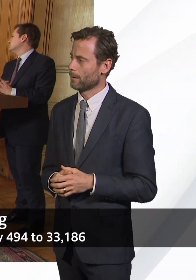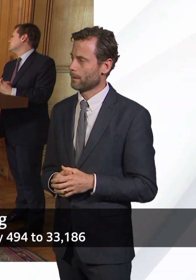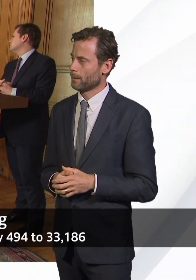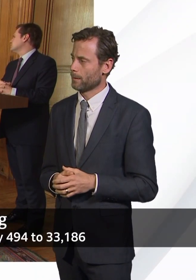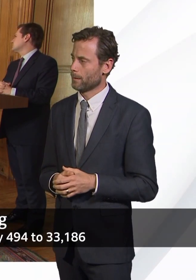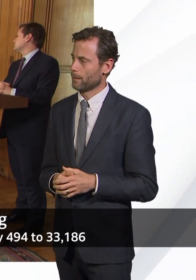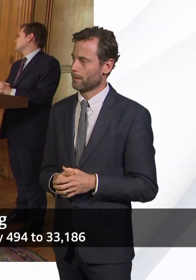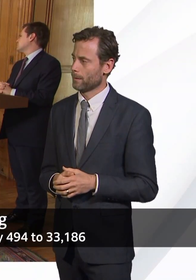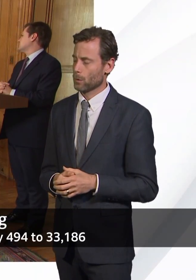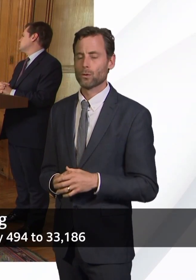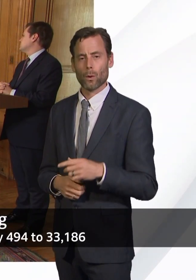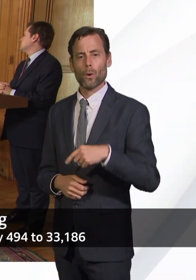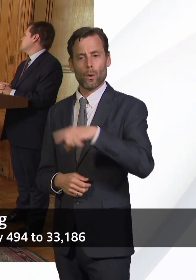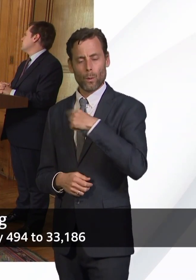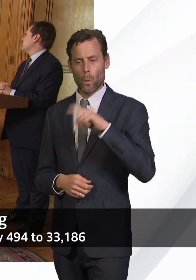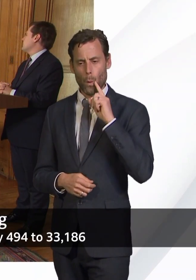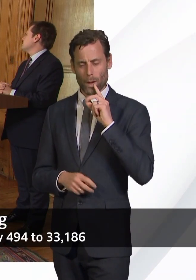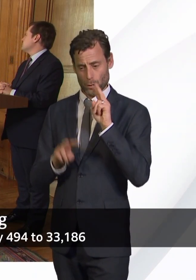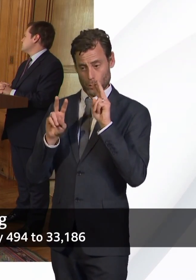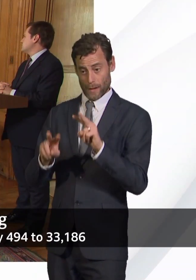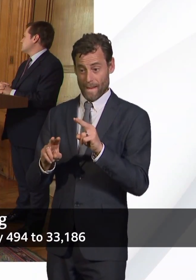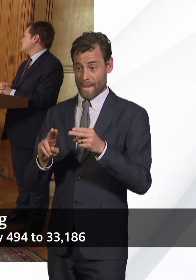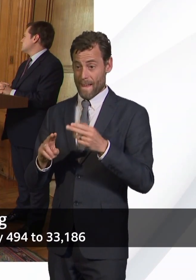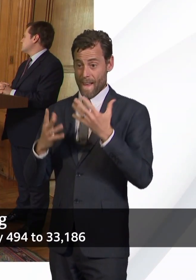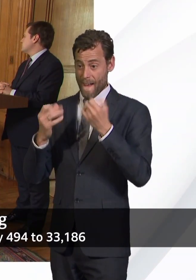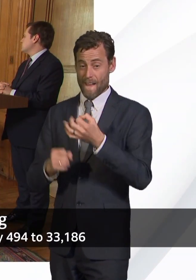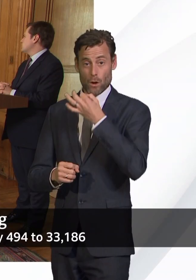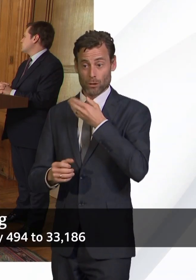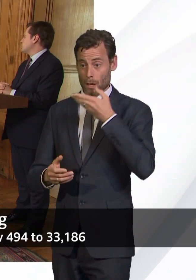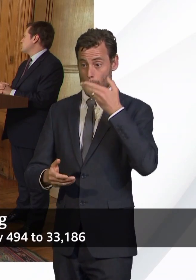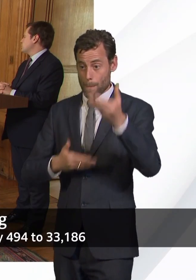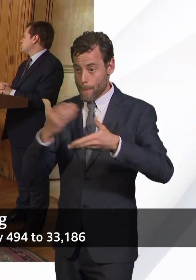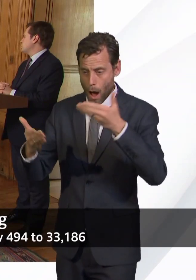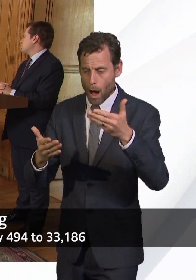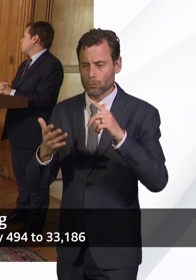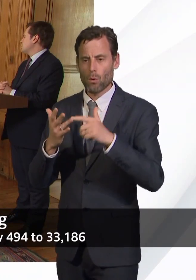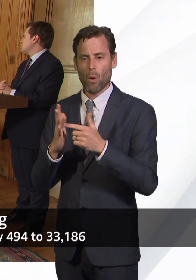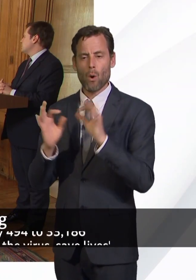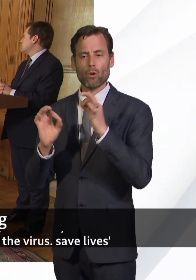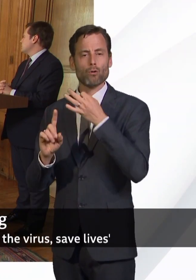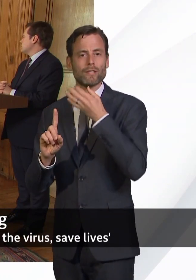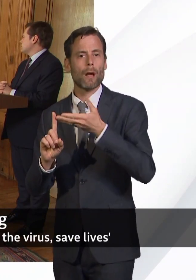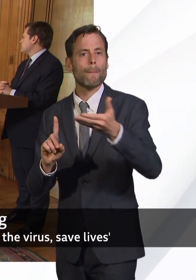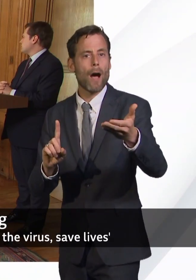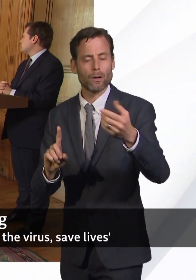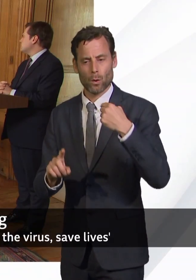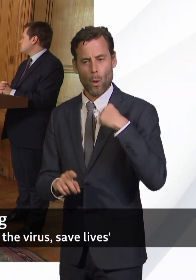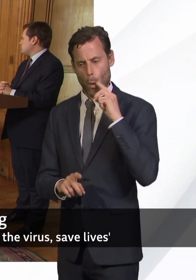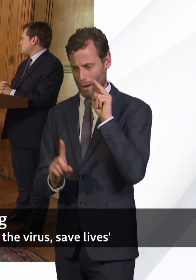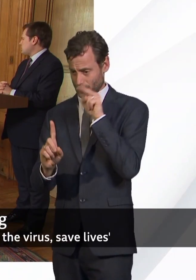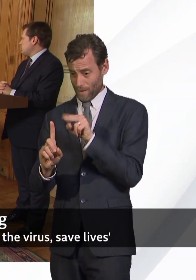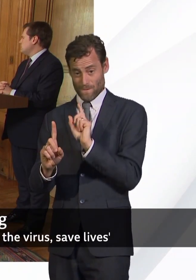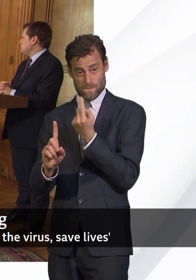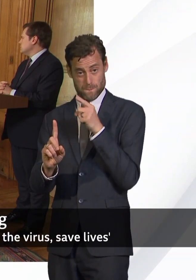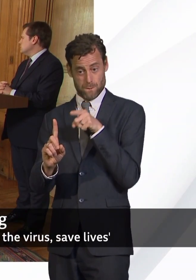a background risk of transmission. So if it's sustained community transmission, then it's at that point that you